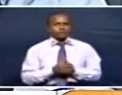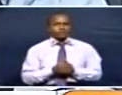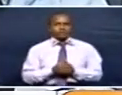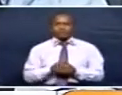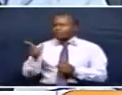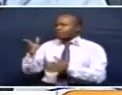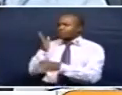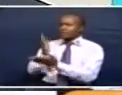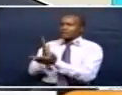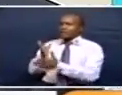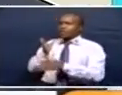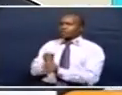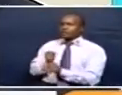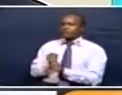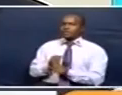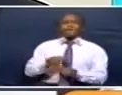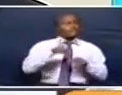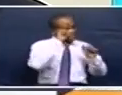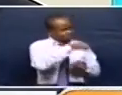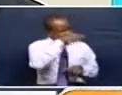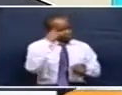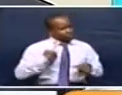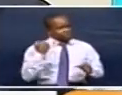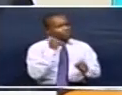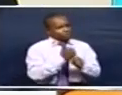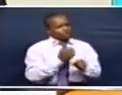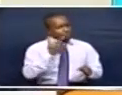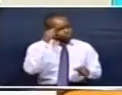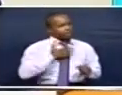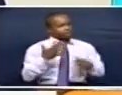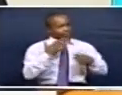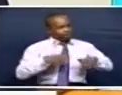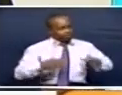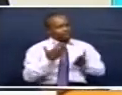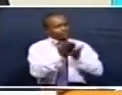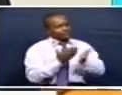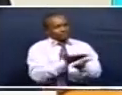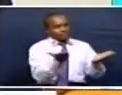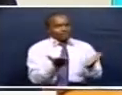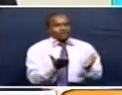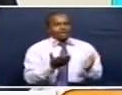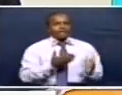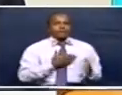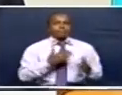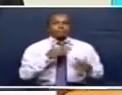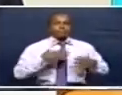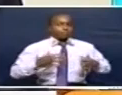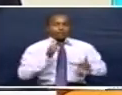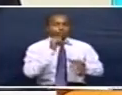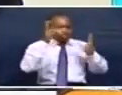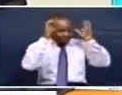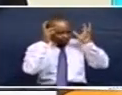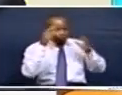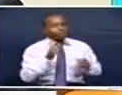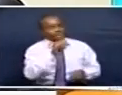you know that? No, because I have worked for my people. And I've served my people. And my people are not evil. My people are smart.